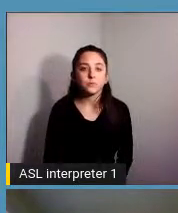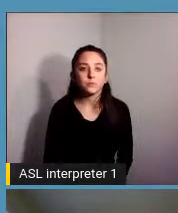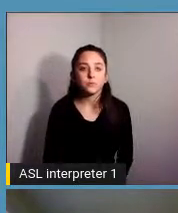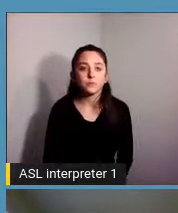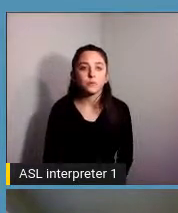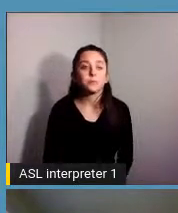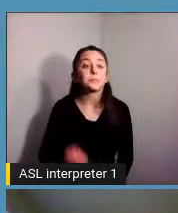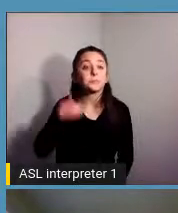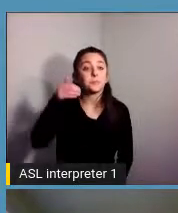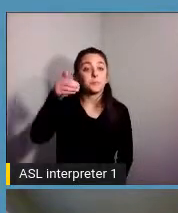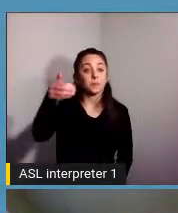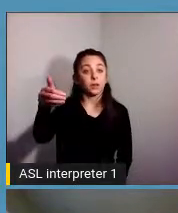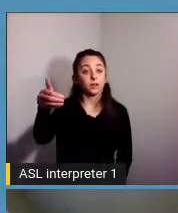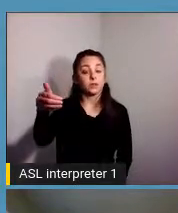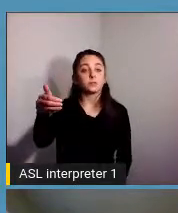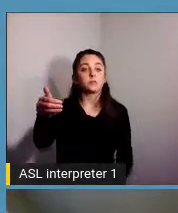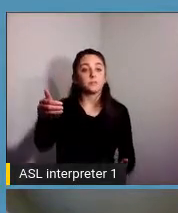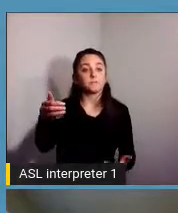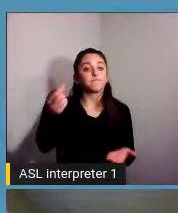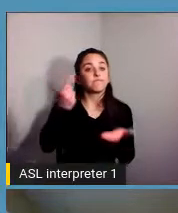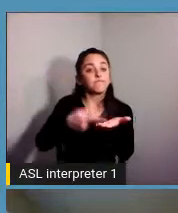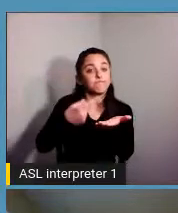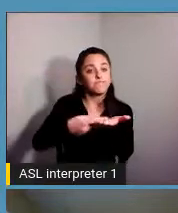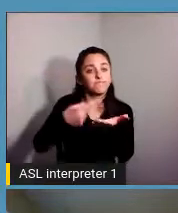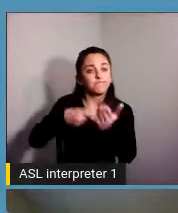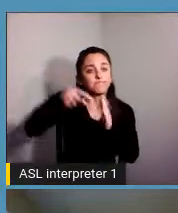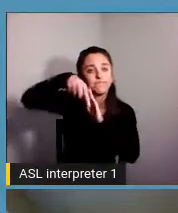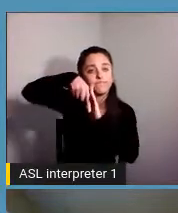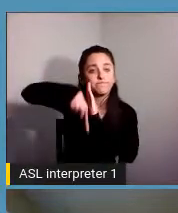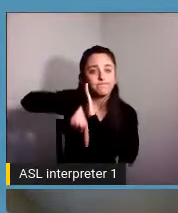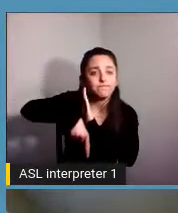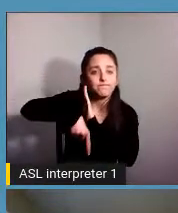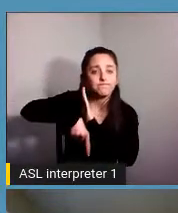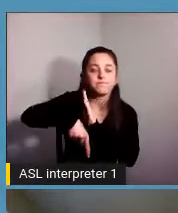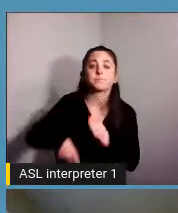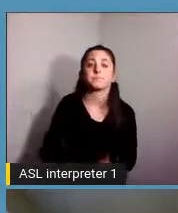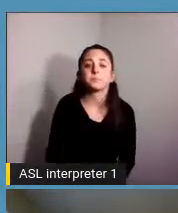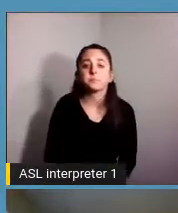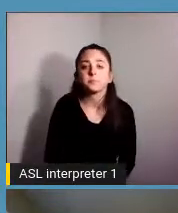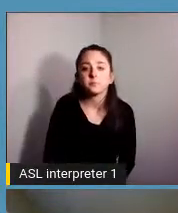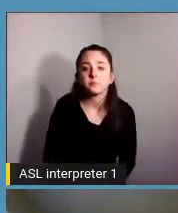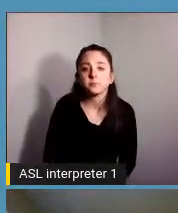The next area I'm going to dive into is